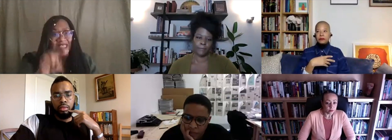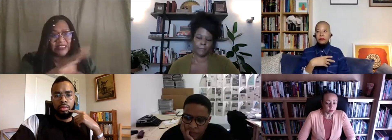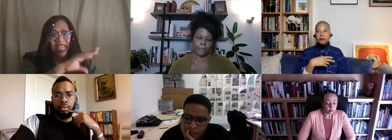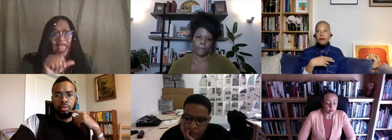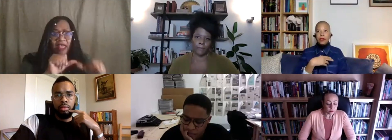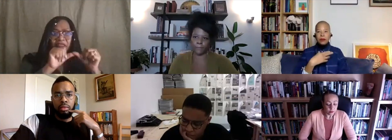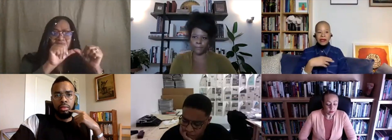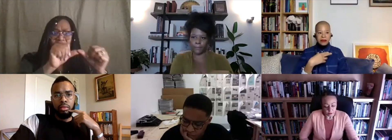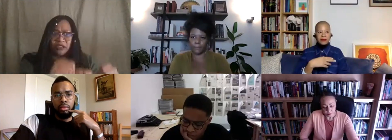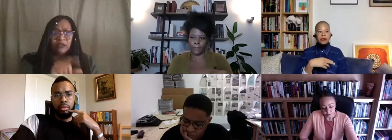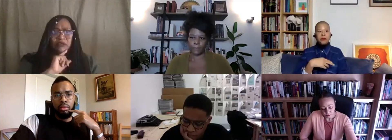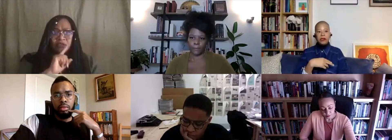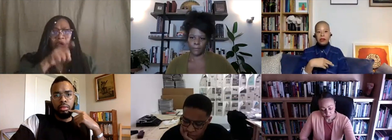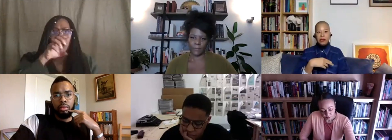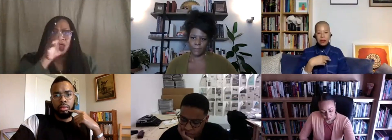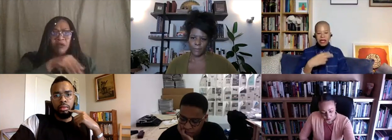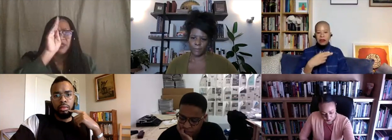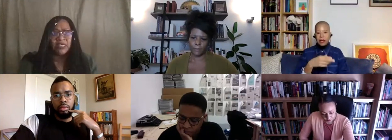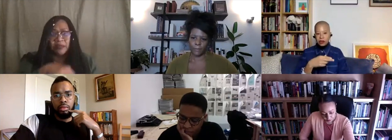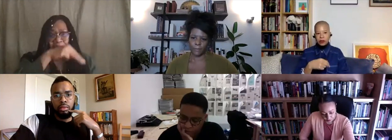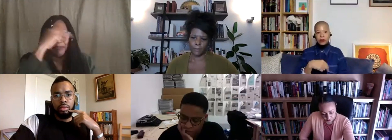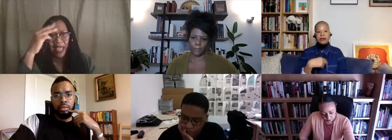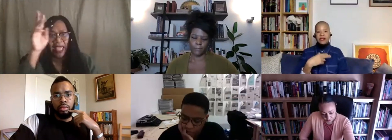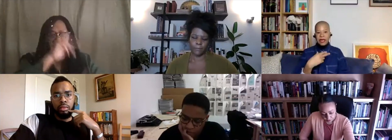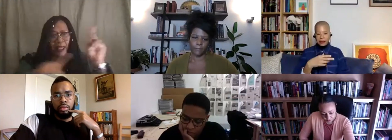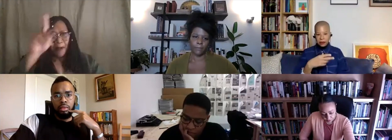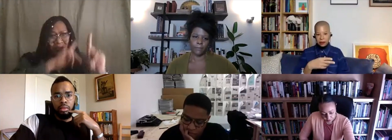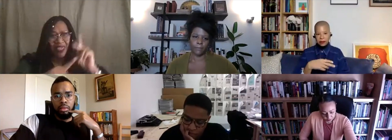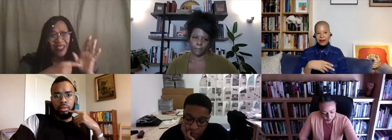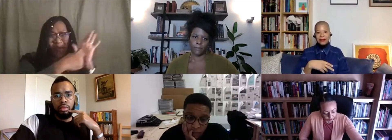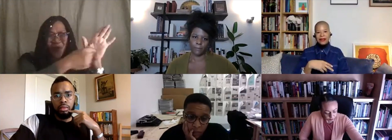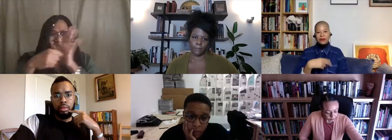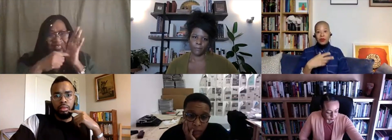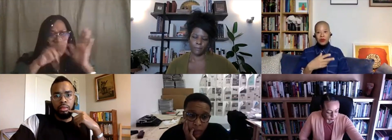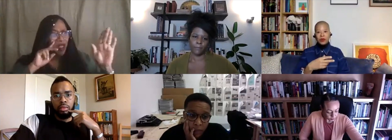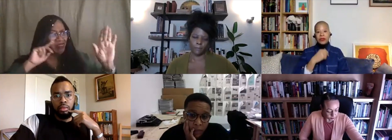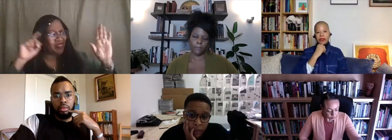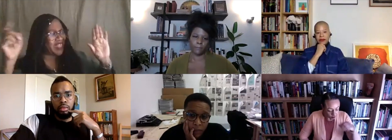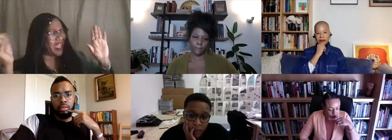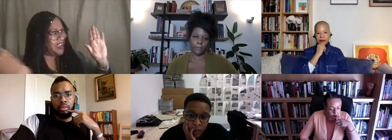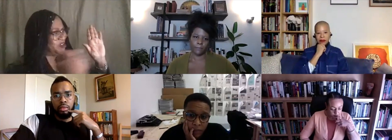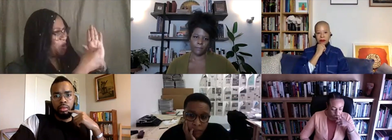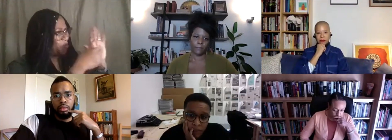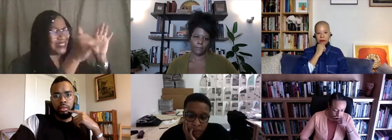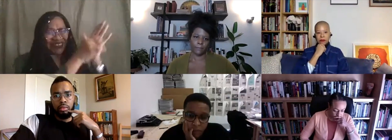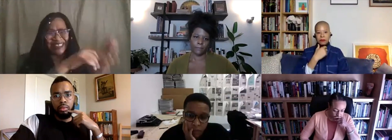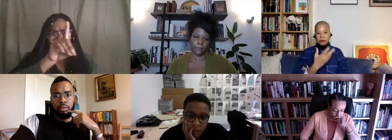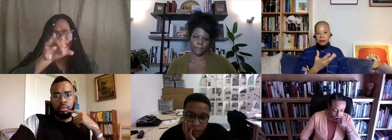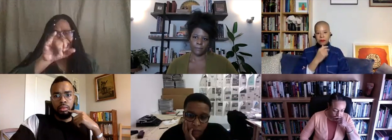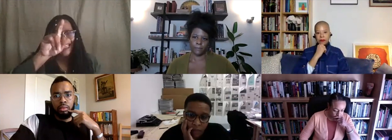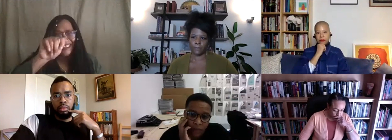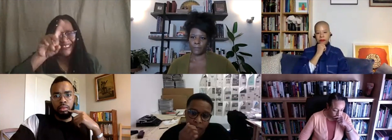that Black suffering be a pedagogical and didactic tool is